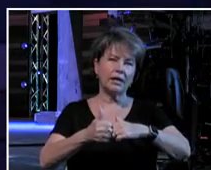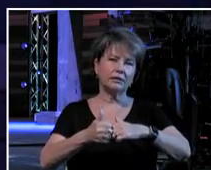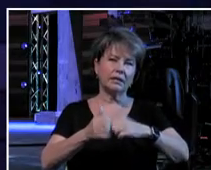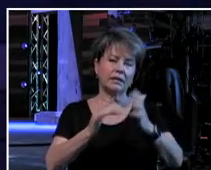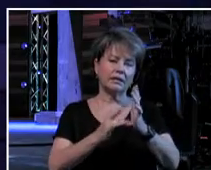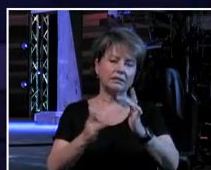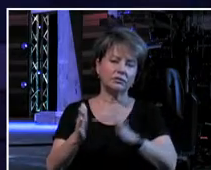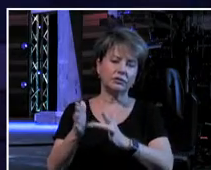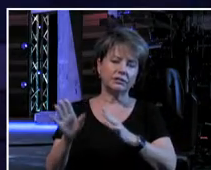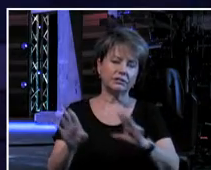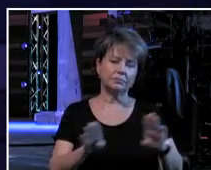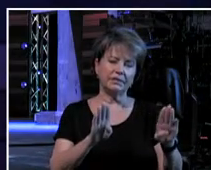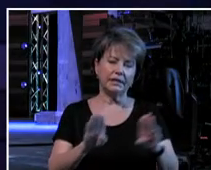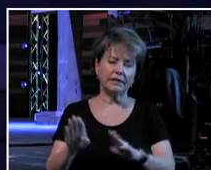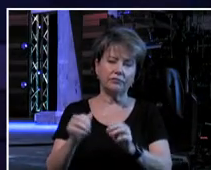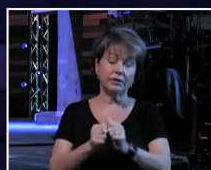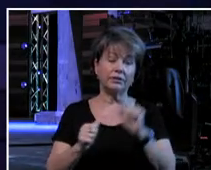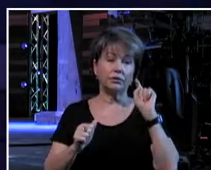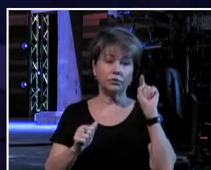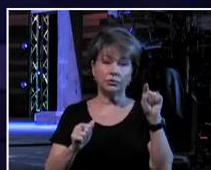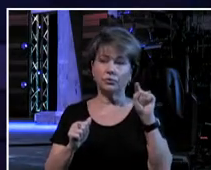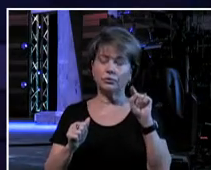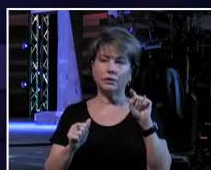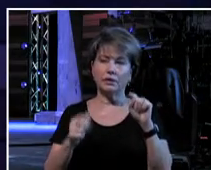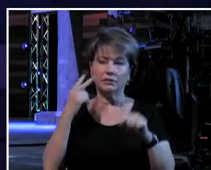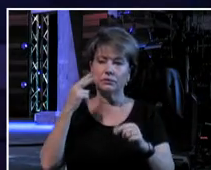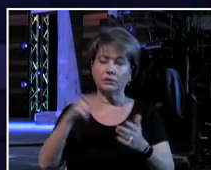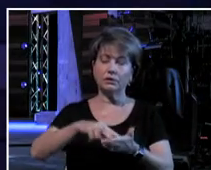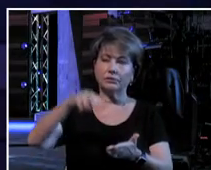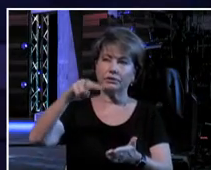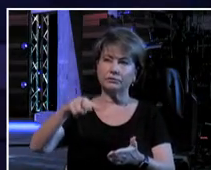we look at the message of the resurrection. Will you pray with me?